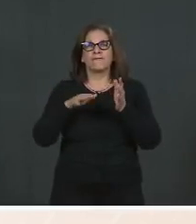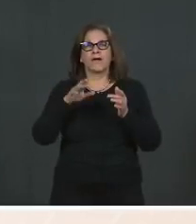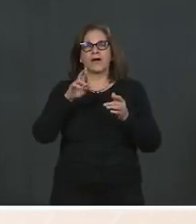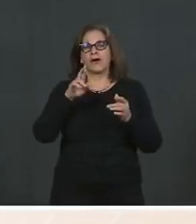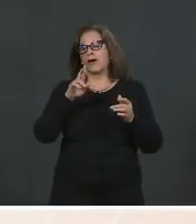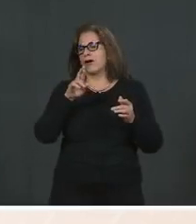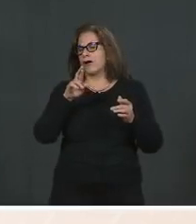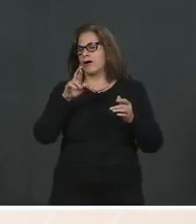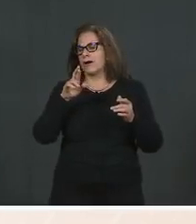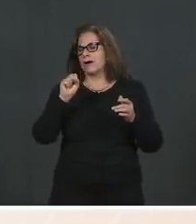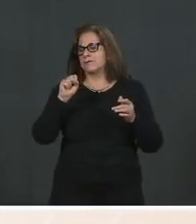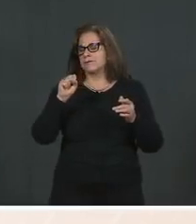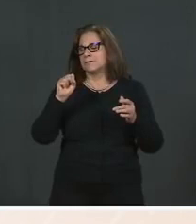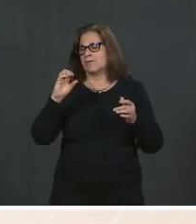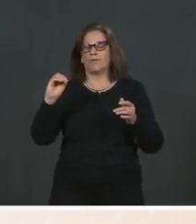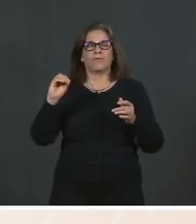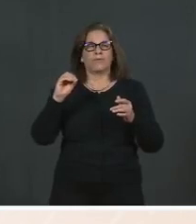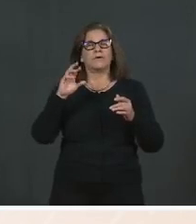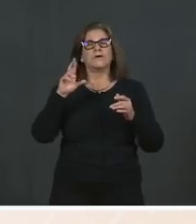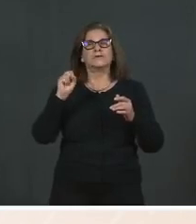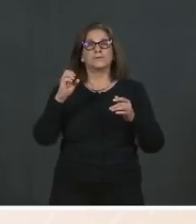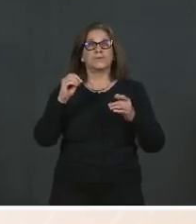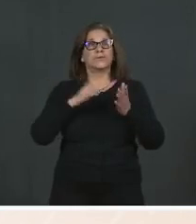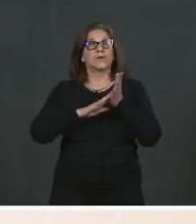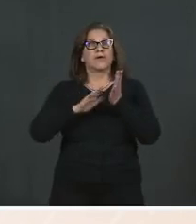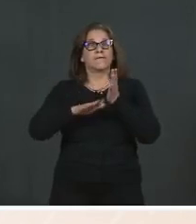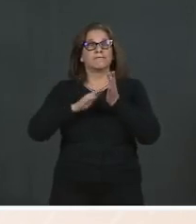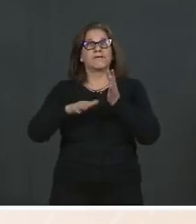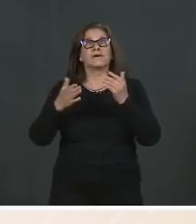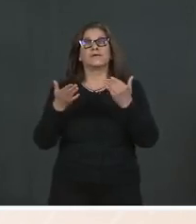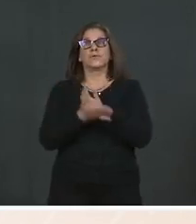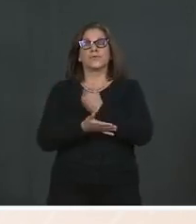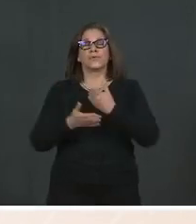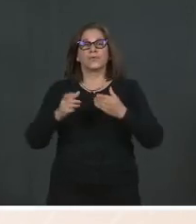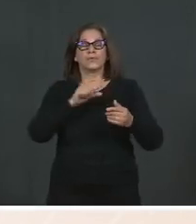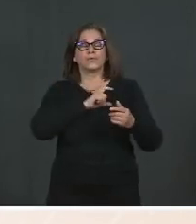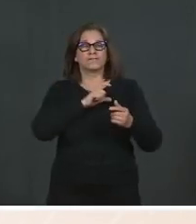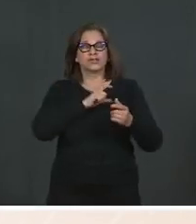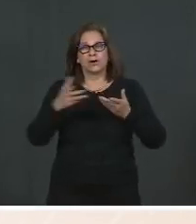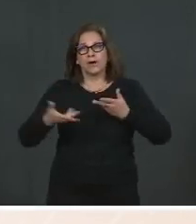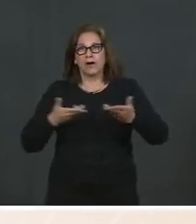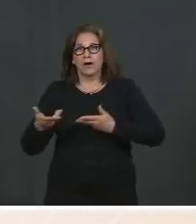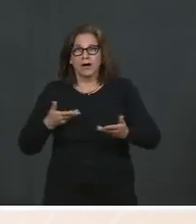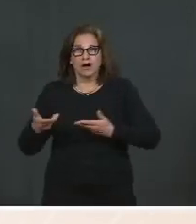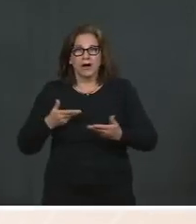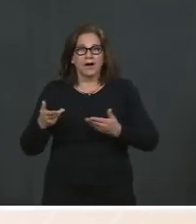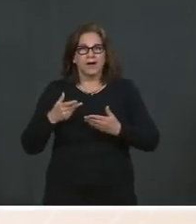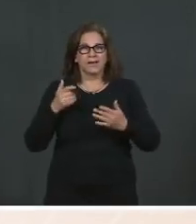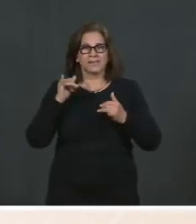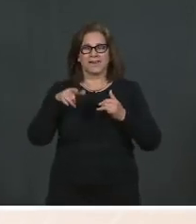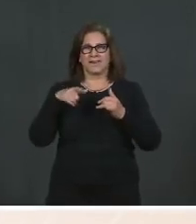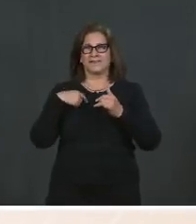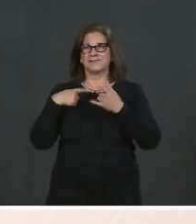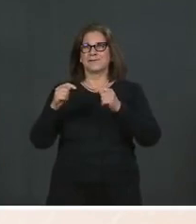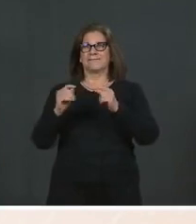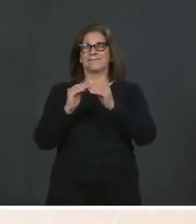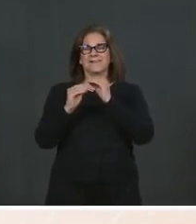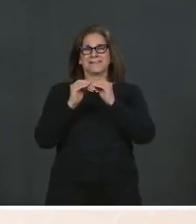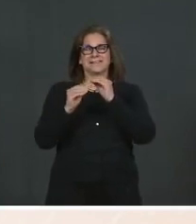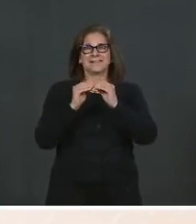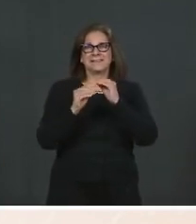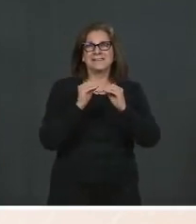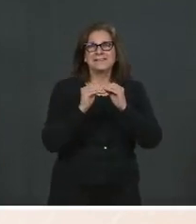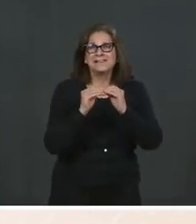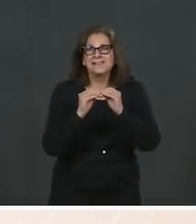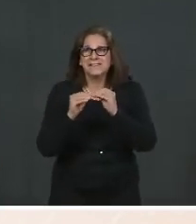these in place, these measures, we can help to address and stem the challenges at the border. Just quick follow-up, just for an answer here. Is the administration expecting